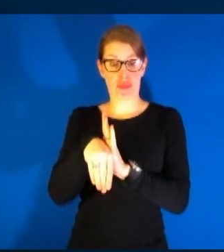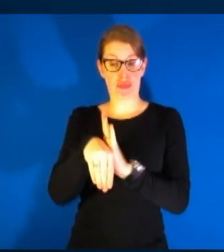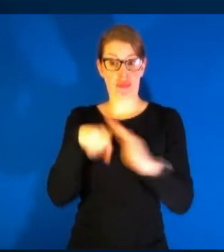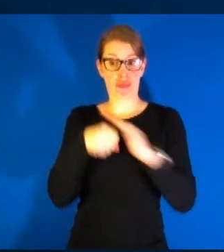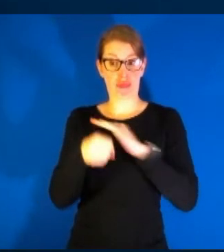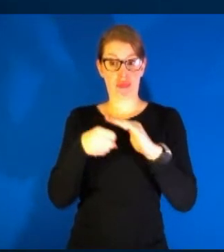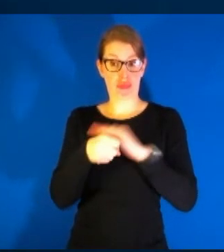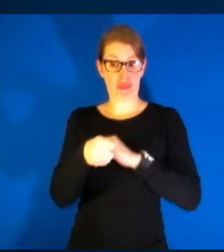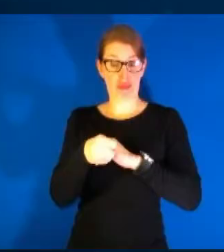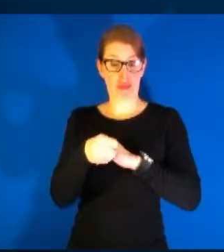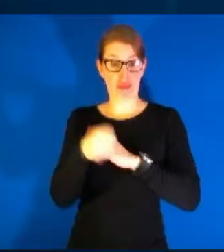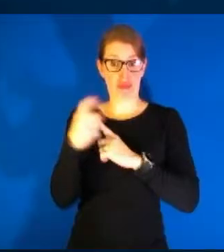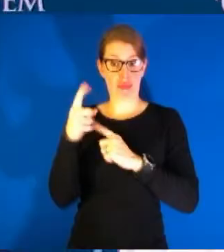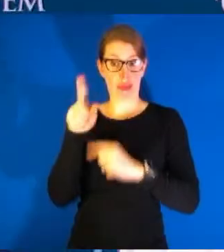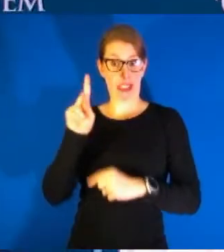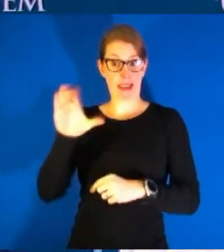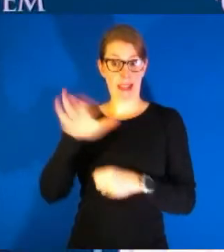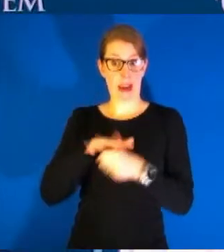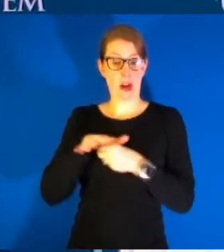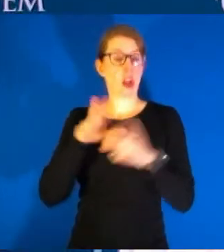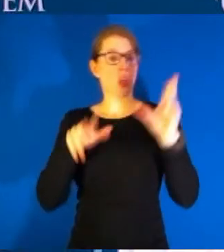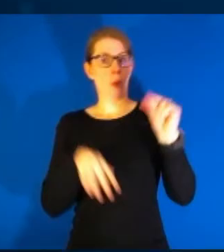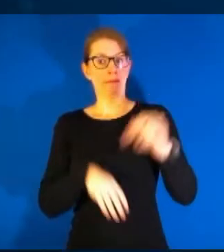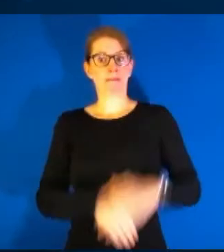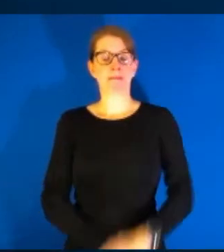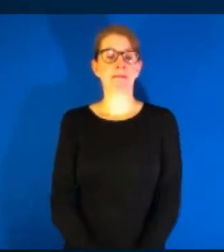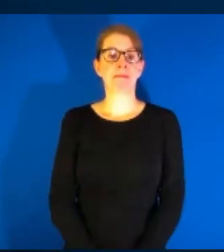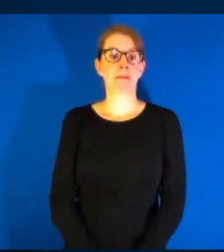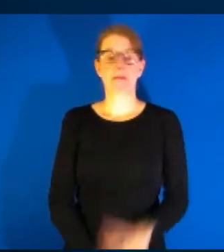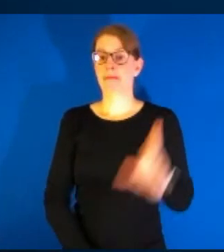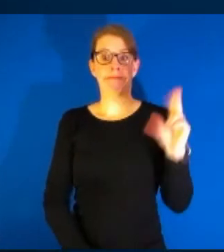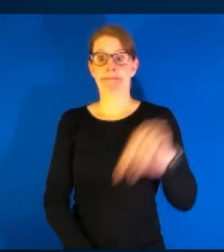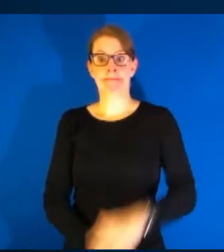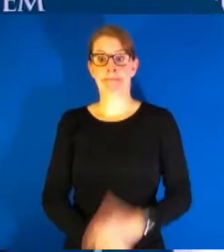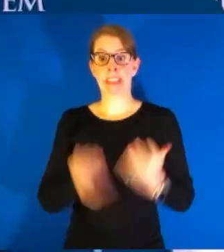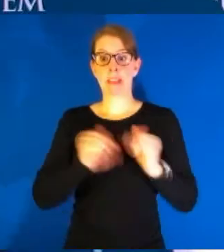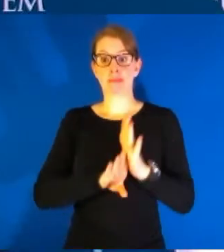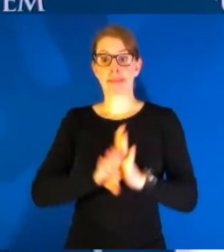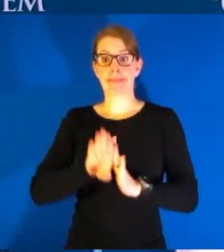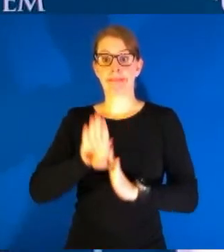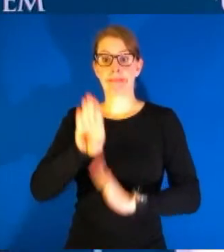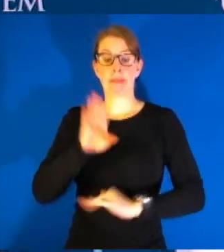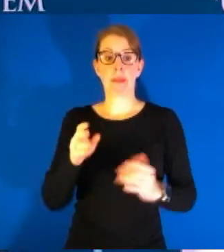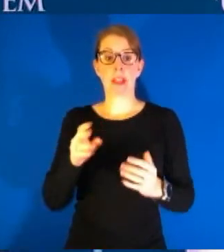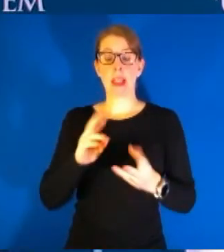hospitalizations in the metro? No. Okay. No, we're still in upslope. Our numbers are still